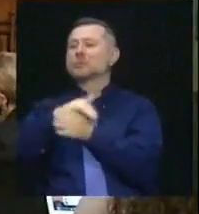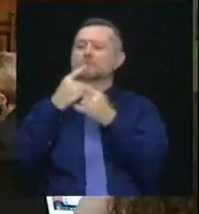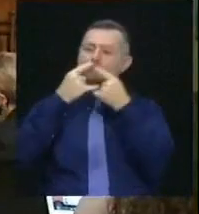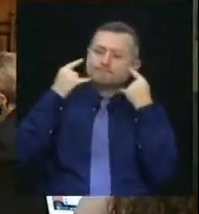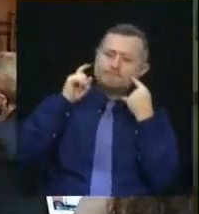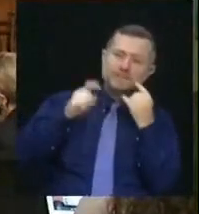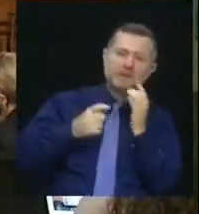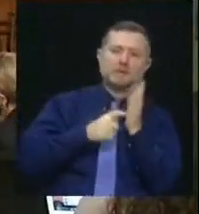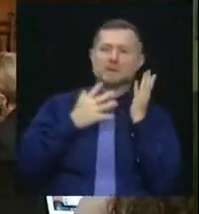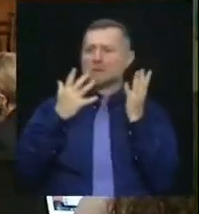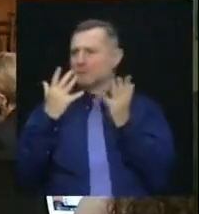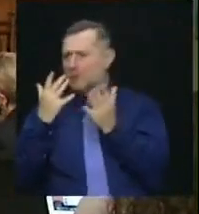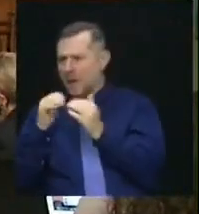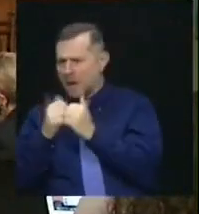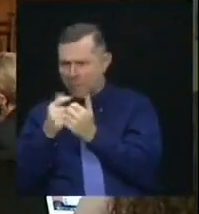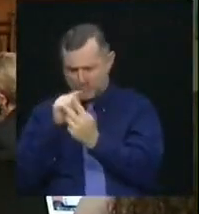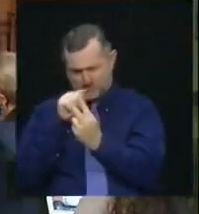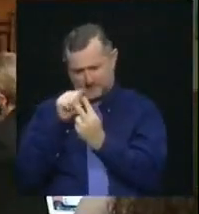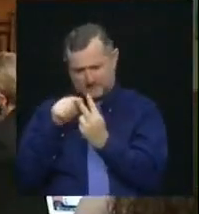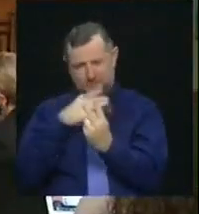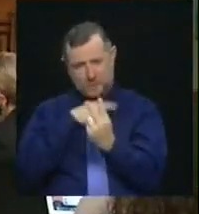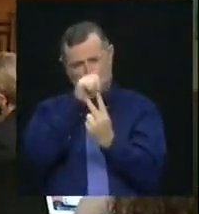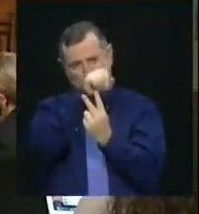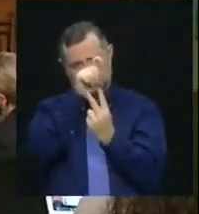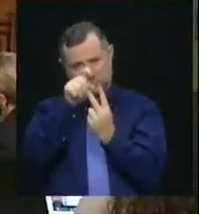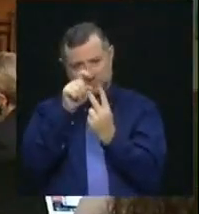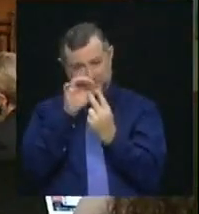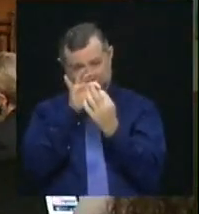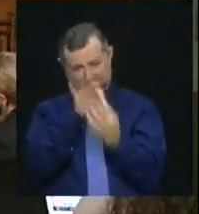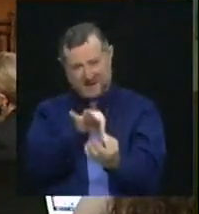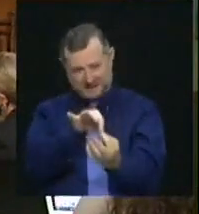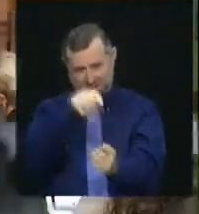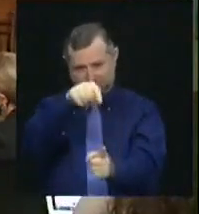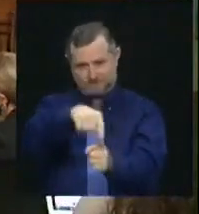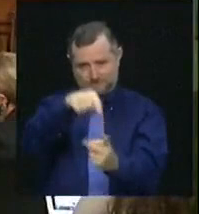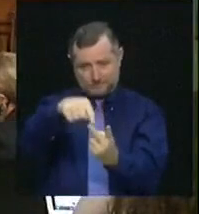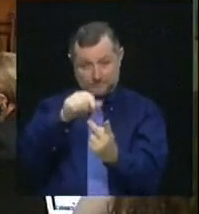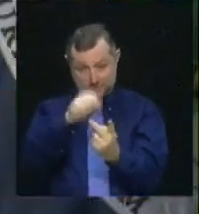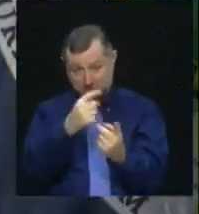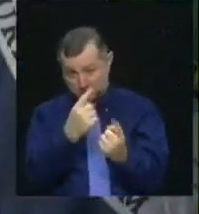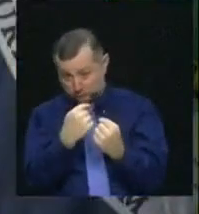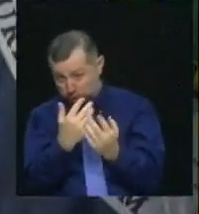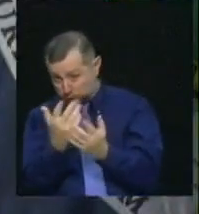COVID-related concerns and if you'll see the state fair for yourself as governor.